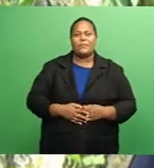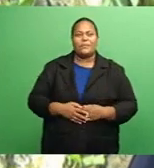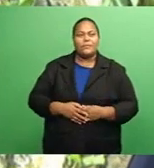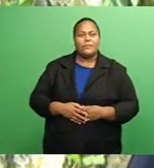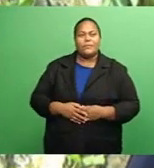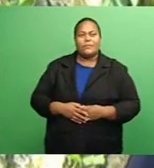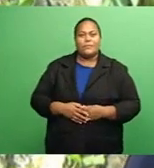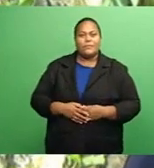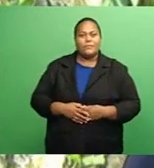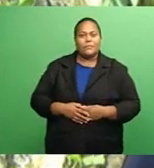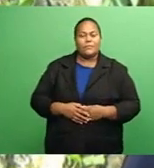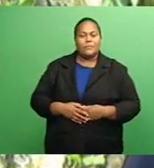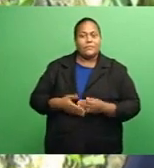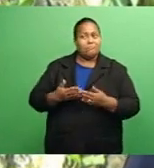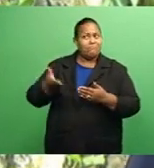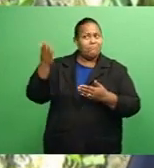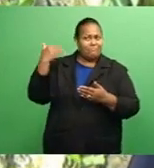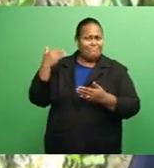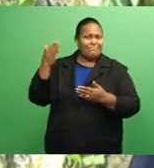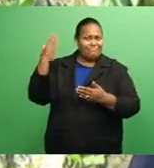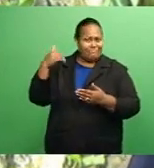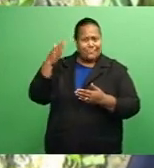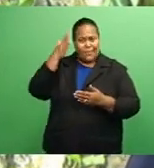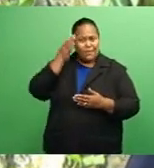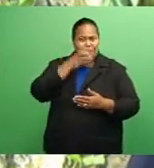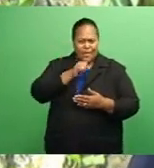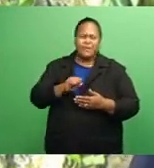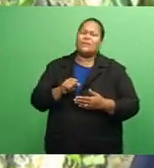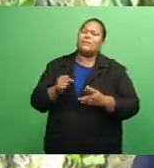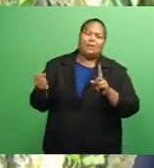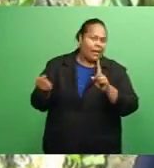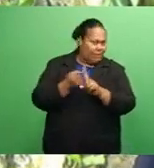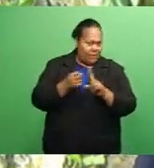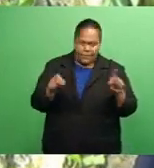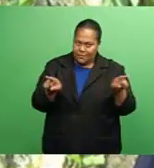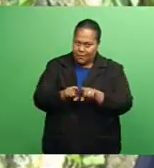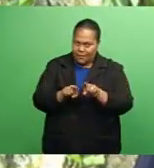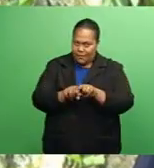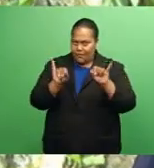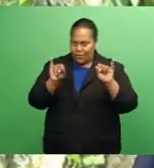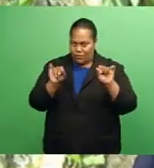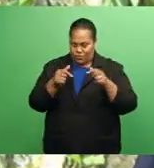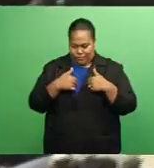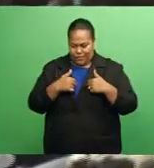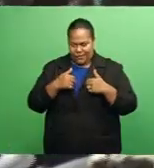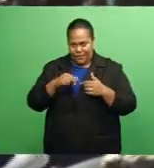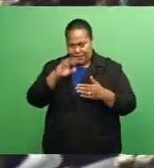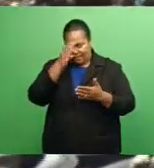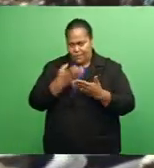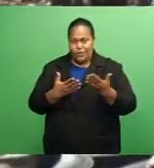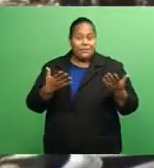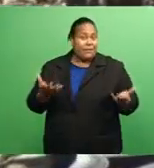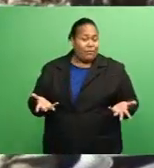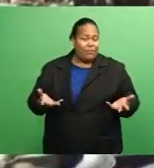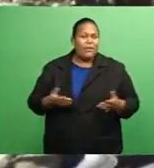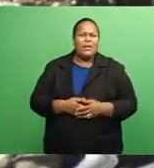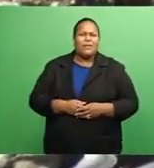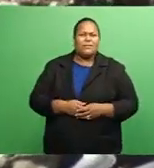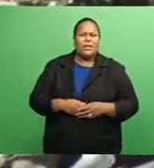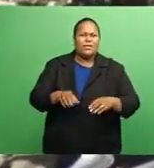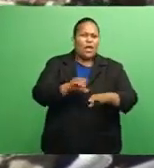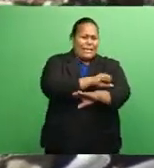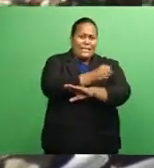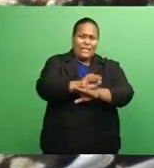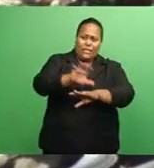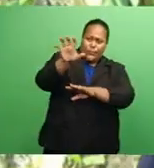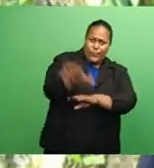Previous Turanganikoro have been trying to address the similar issue that I am facing right now. Coastal erosion for us is an issue, and the rubbish brought in